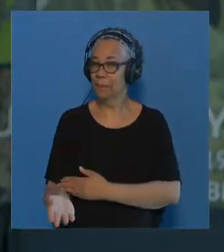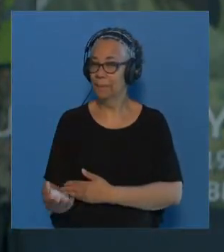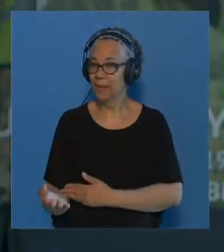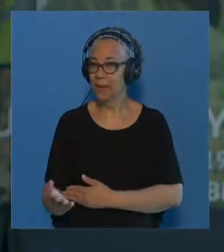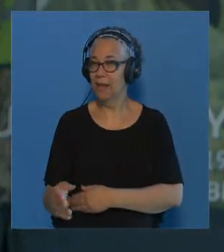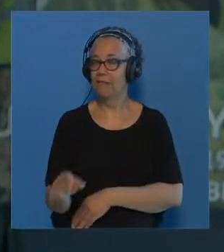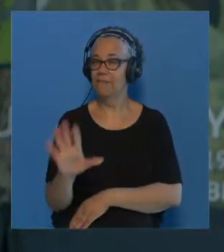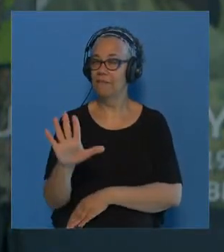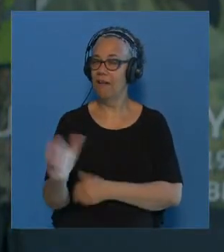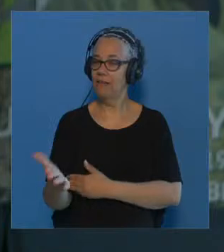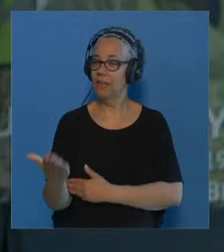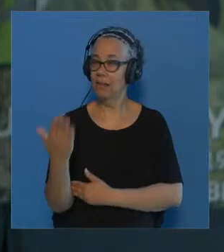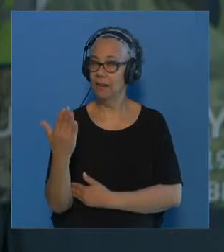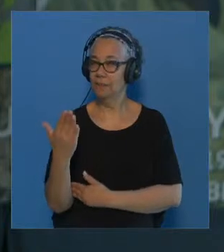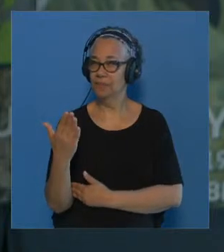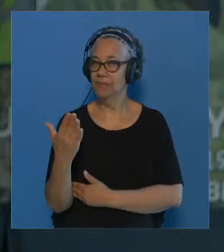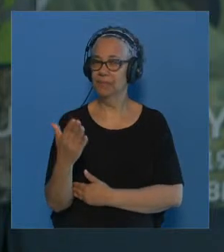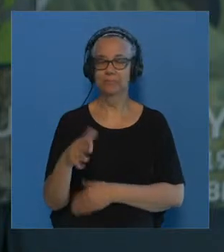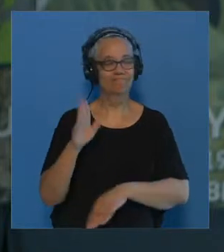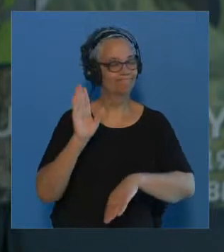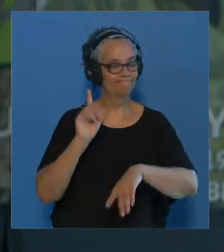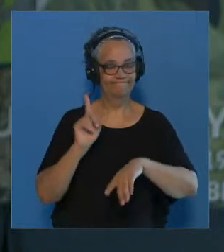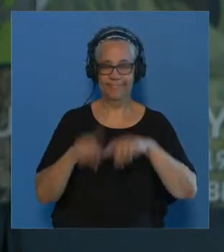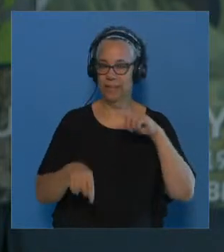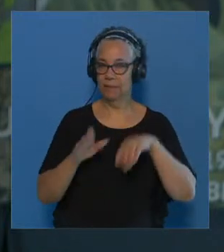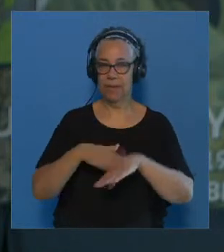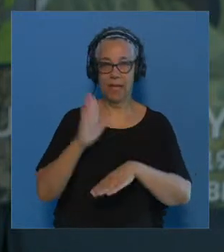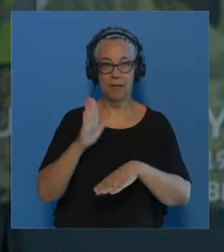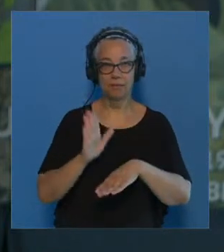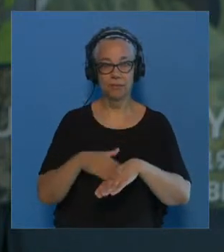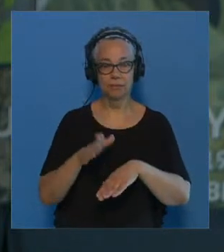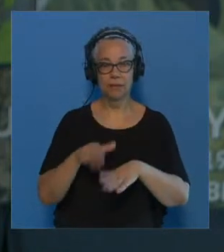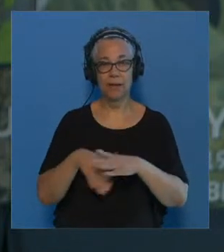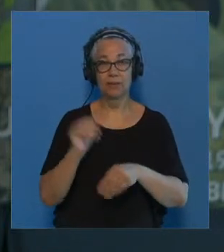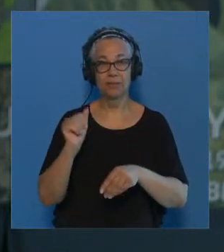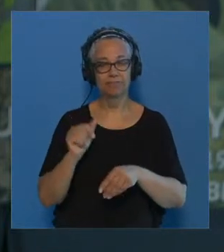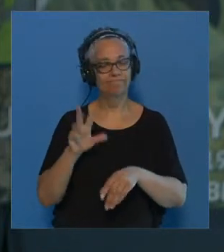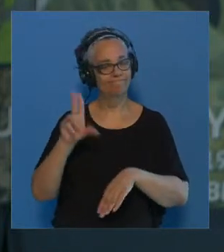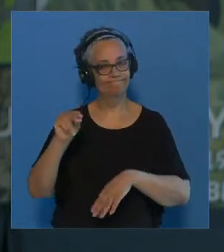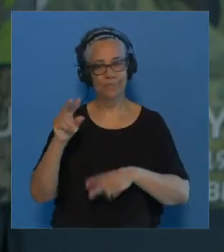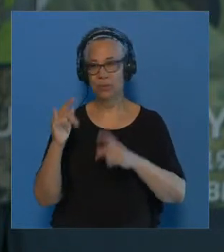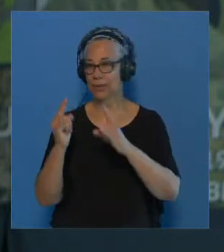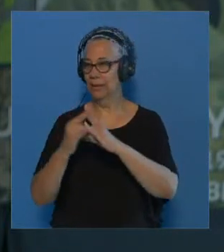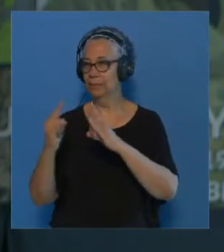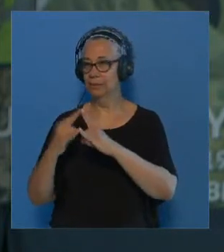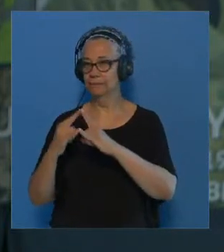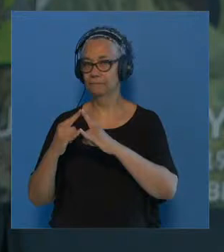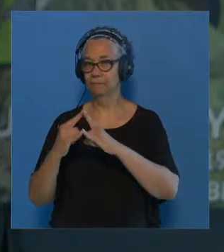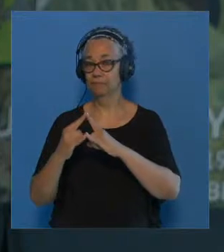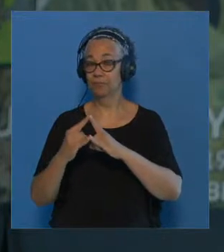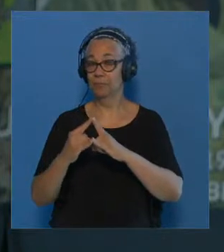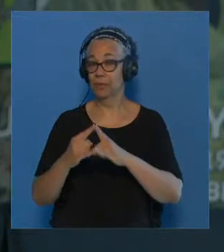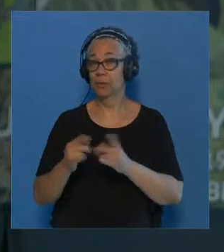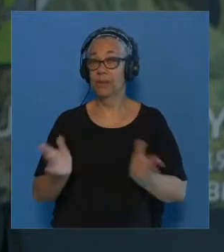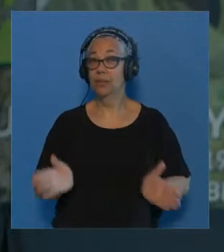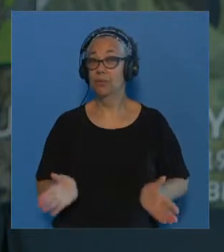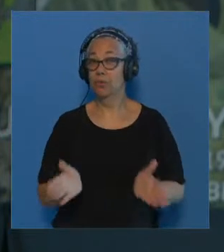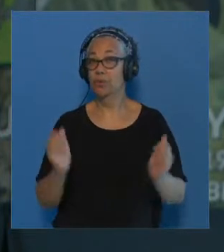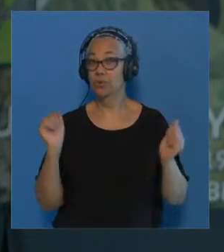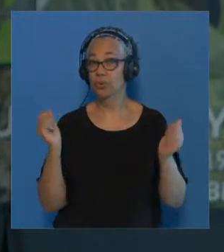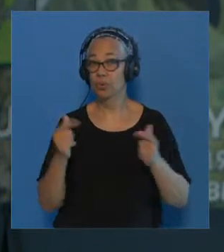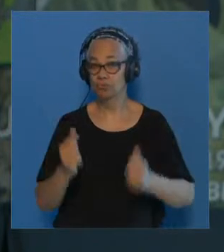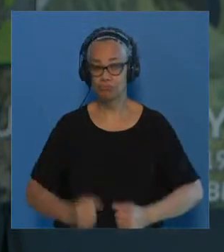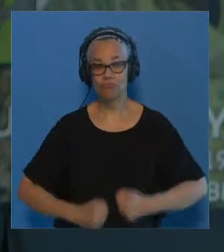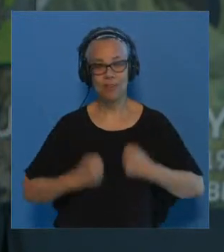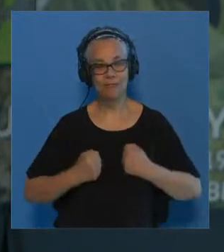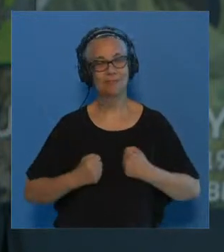being outdoors during those times and necessarily prohibits camping. In closing, I want to urge all residents to continue to